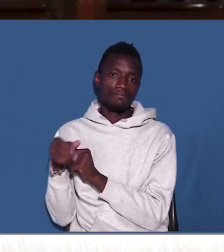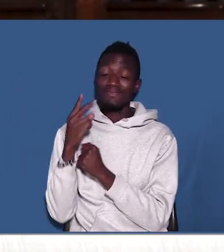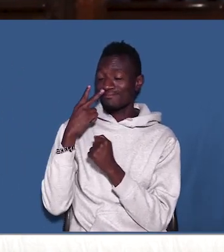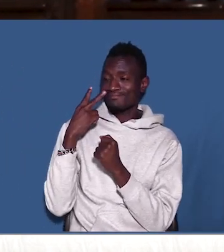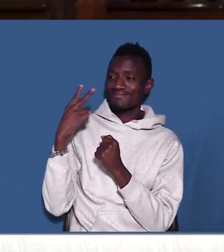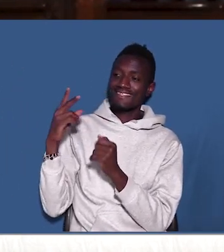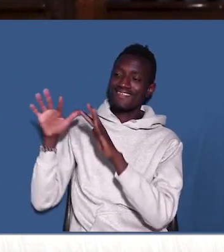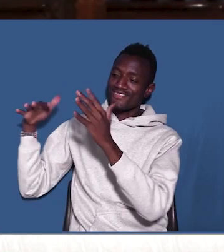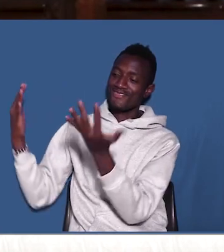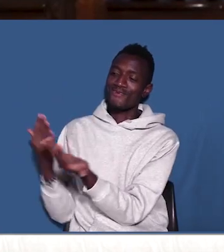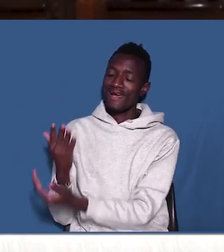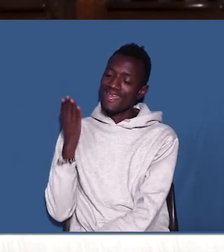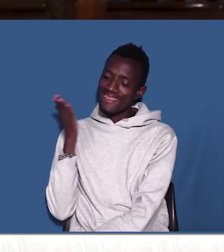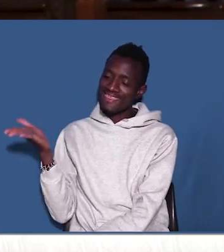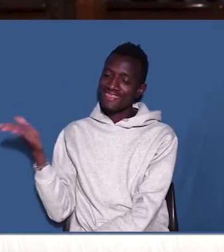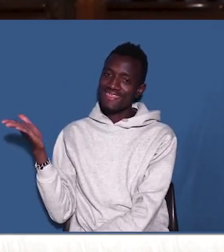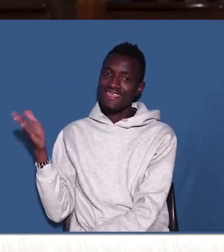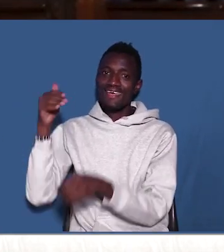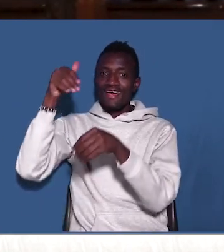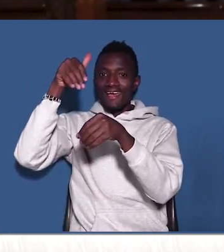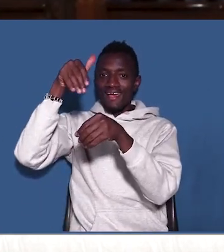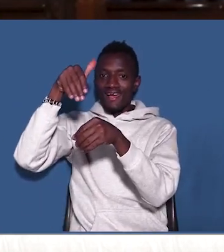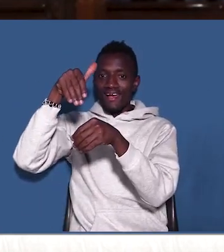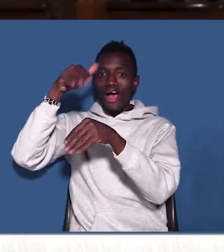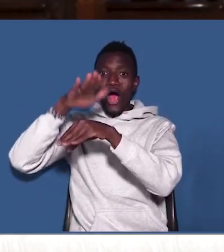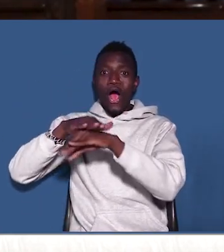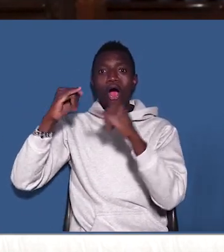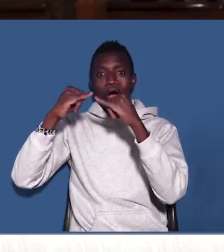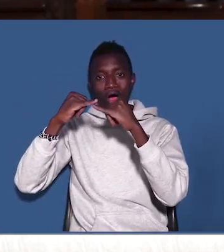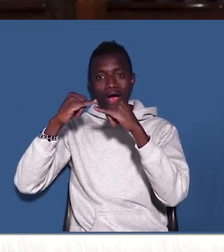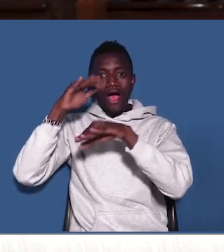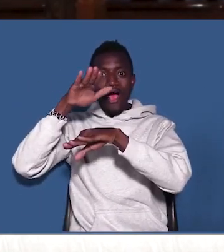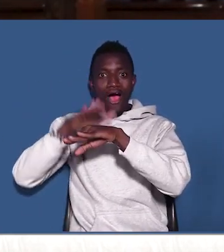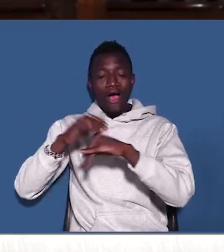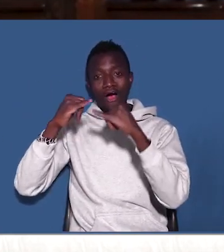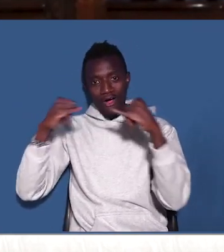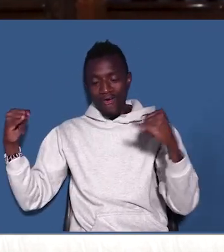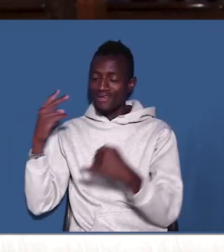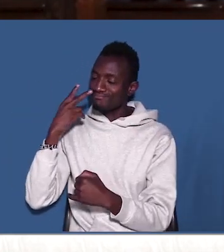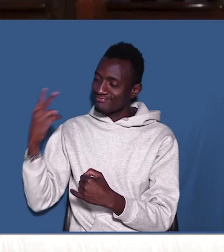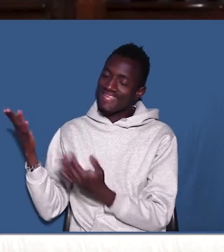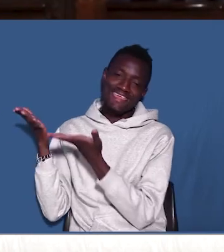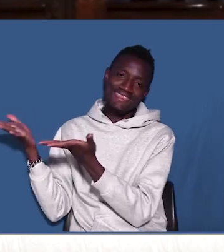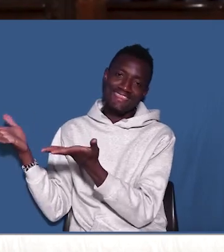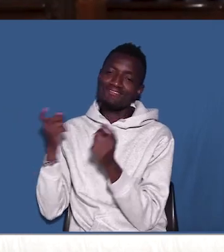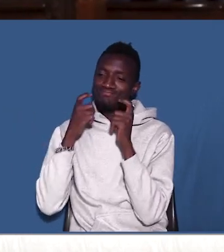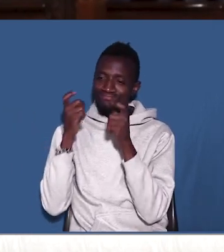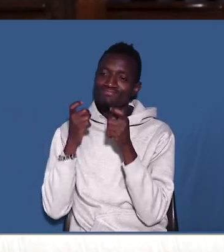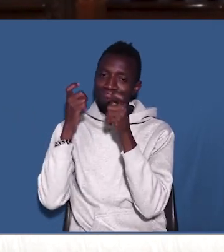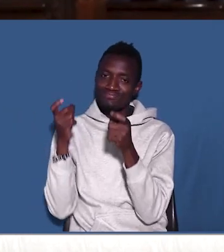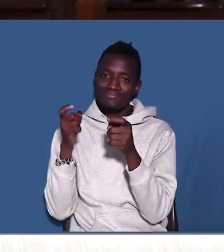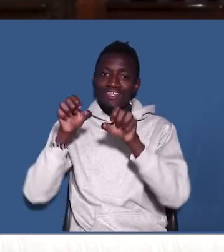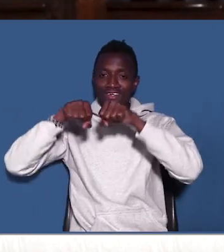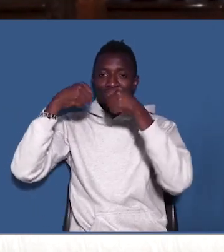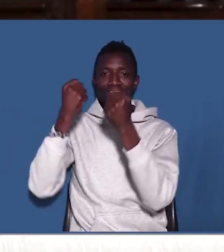what we read in newspapers on a daily basis, what we see on